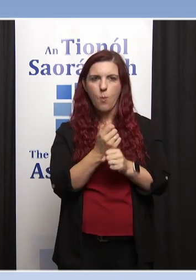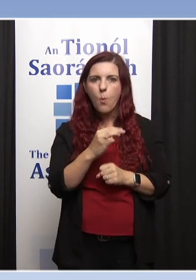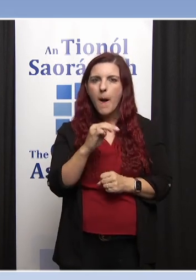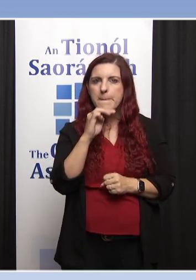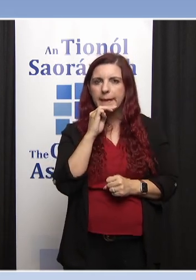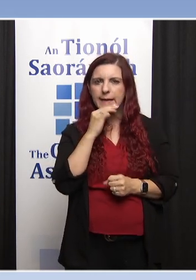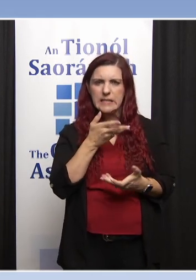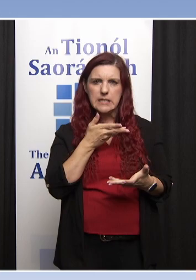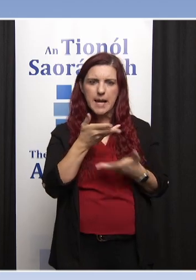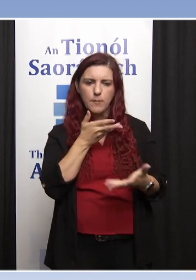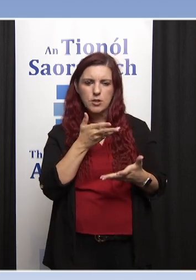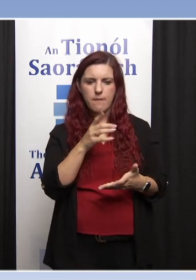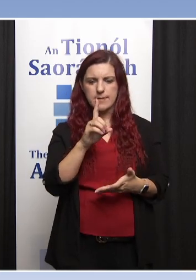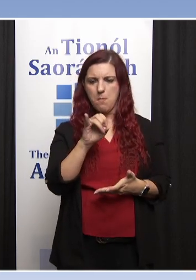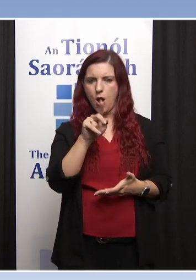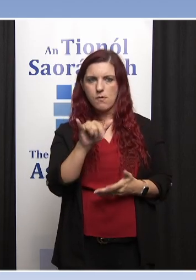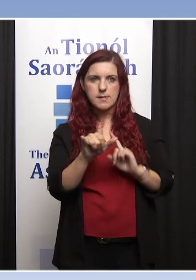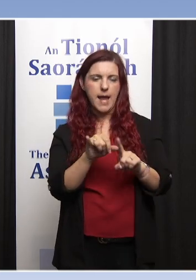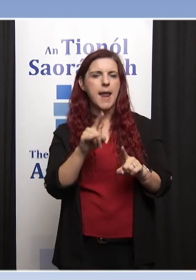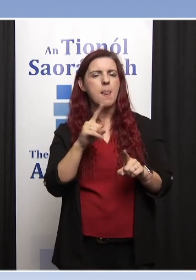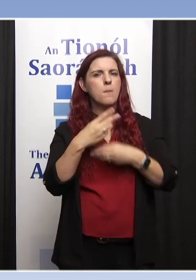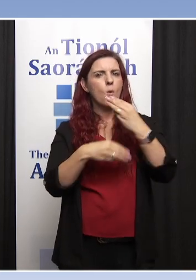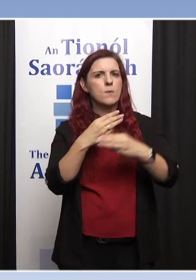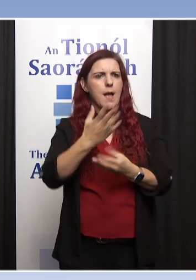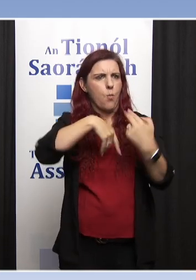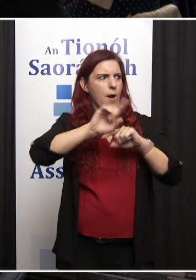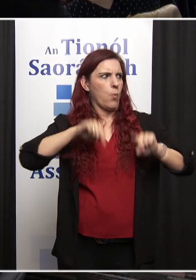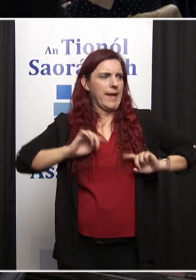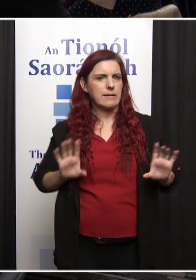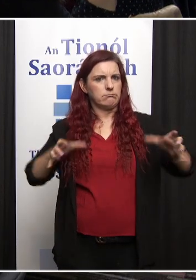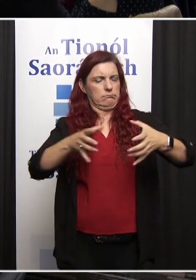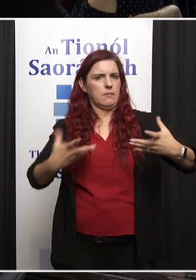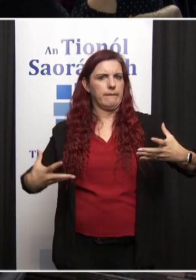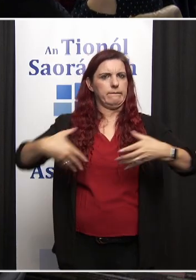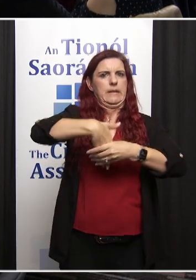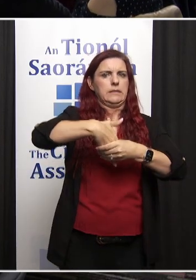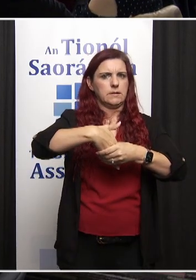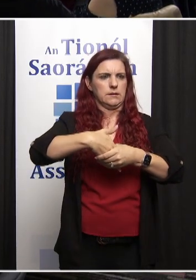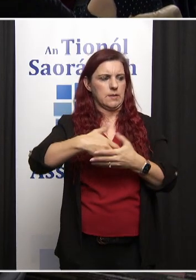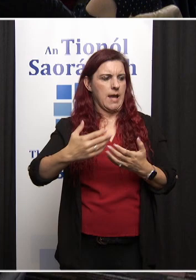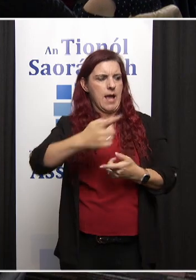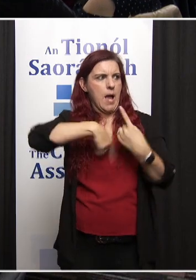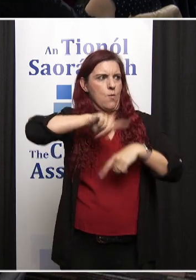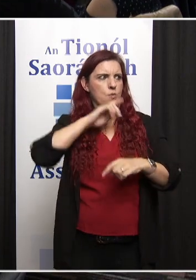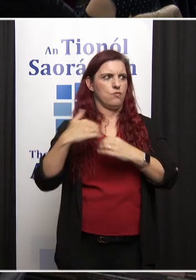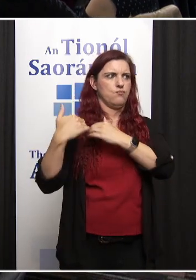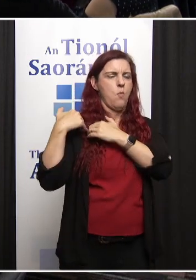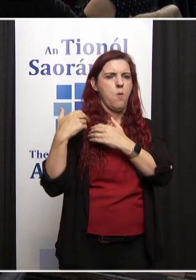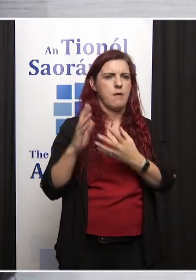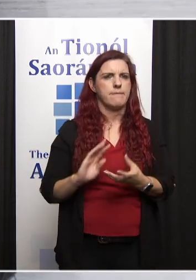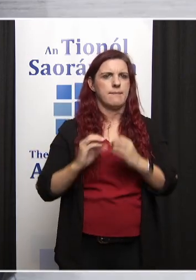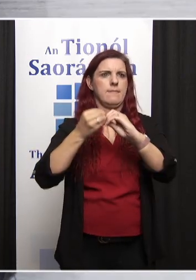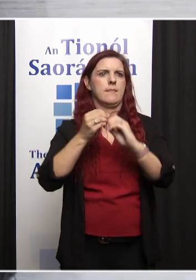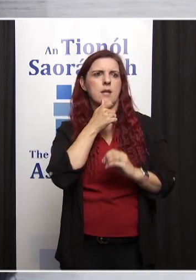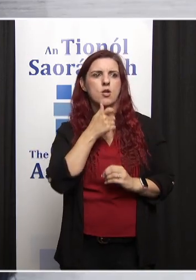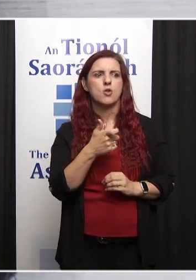we fit in it, because I think it is important to have that context of what part do we play in shaping the